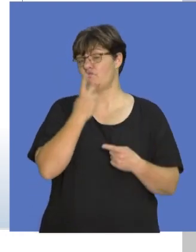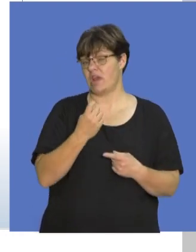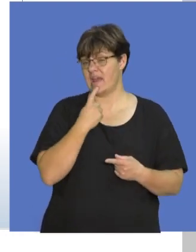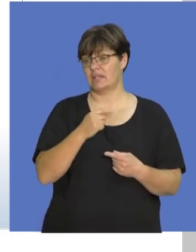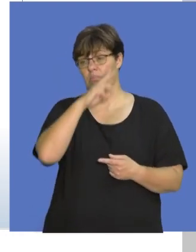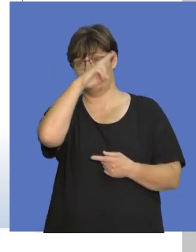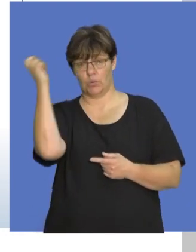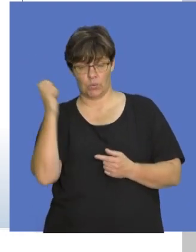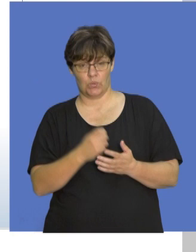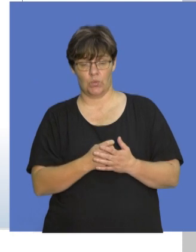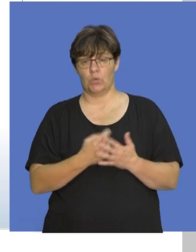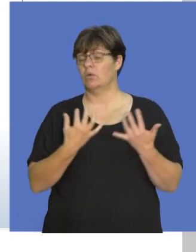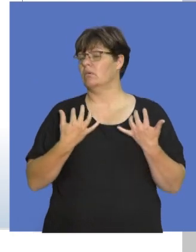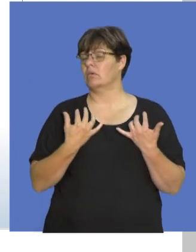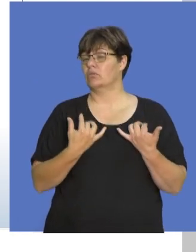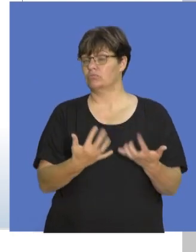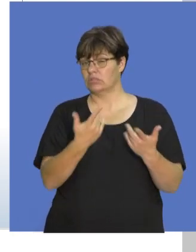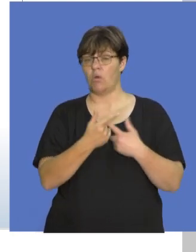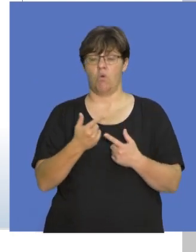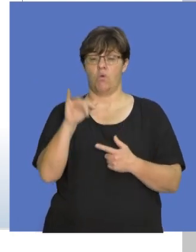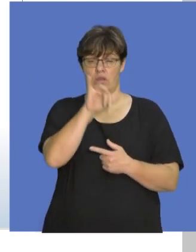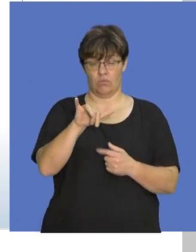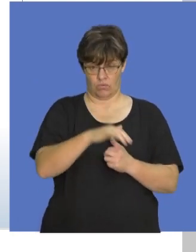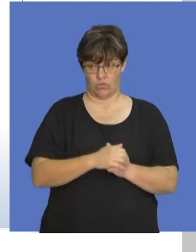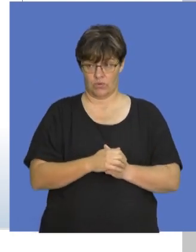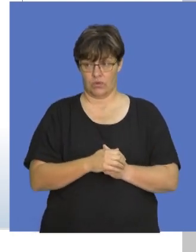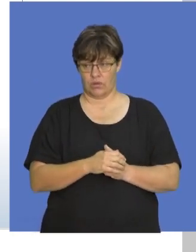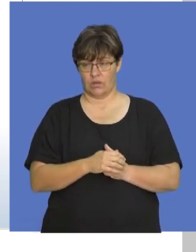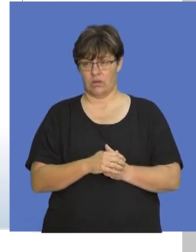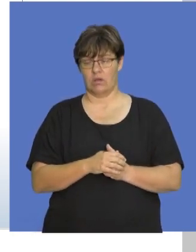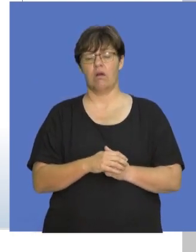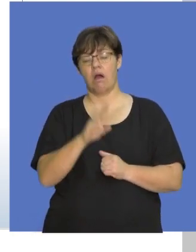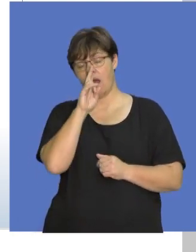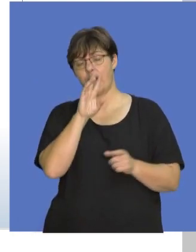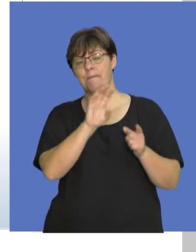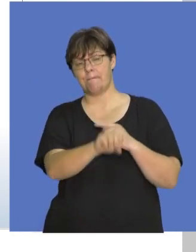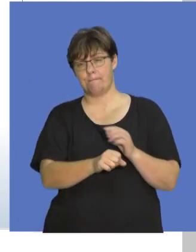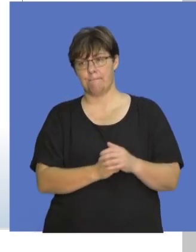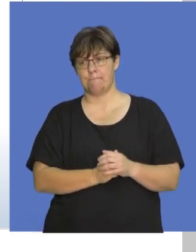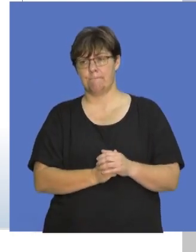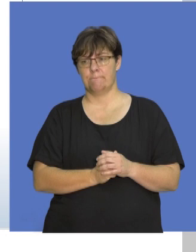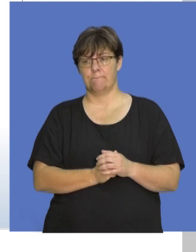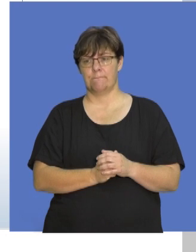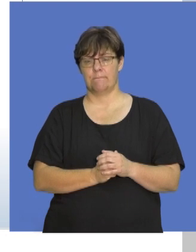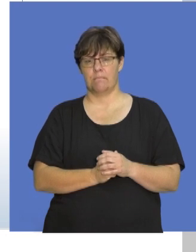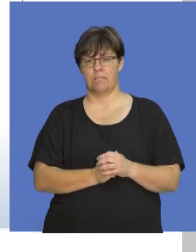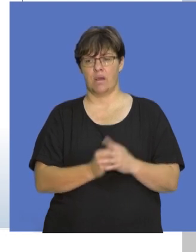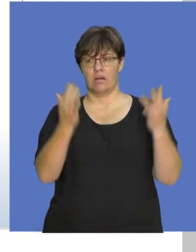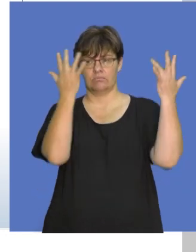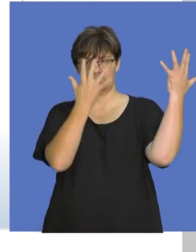it could be on red, blue, cyan, or yellow. And we recognize that we're going